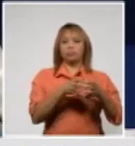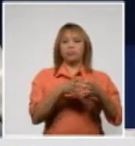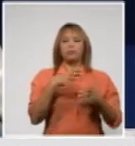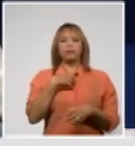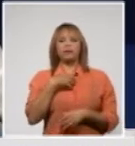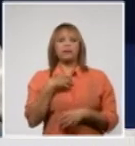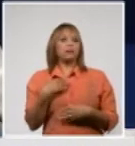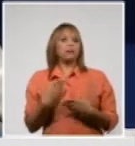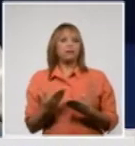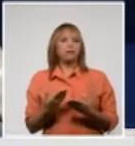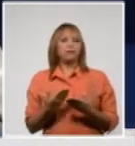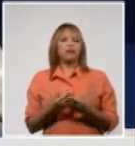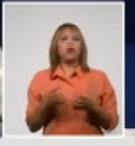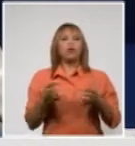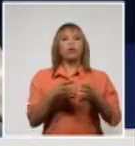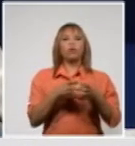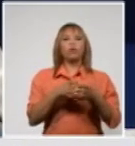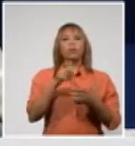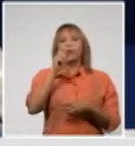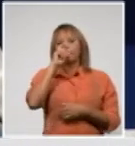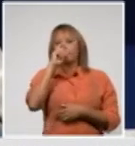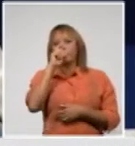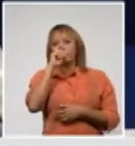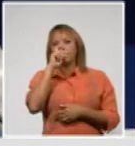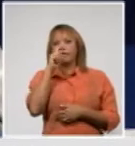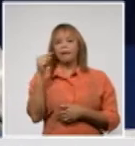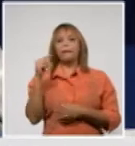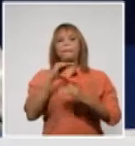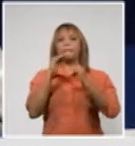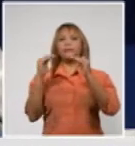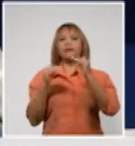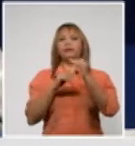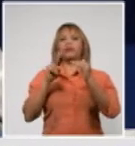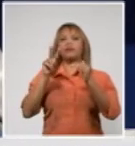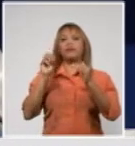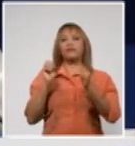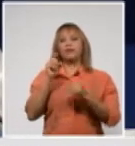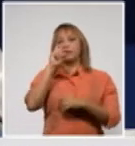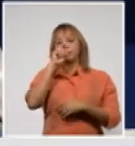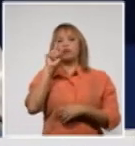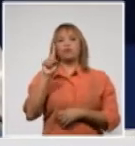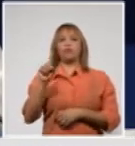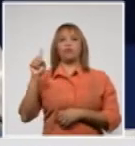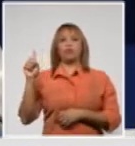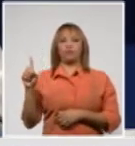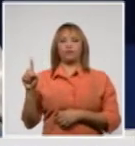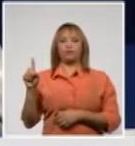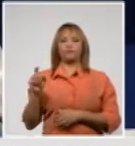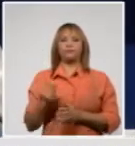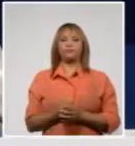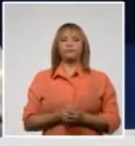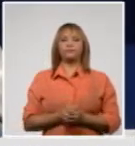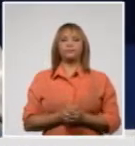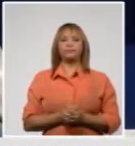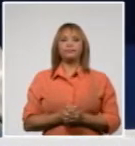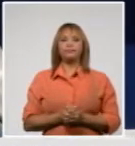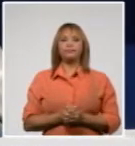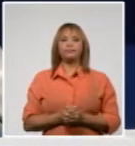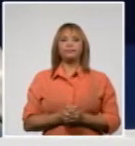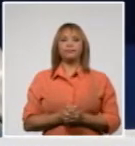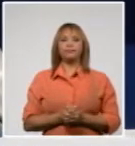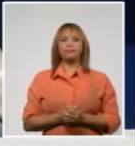group, 11 positive cases diagnosed yesterday are under the age of